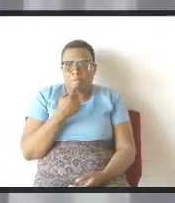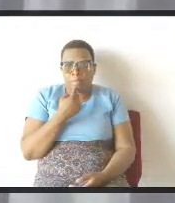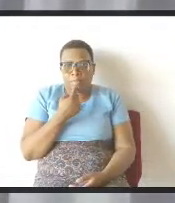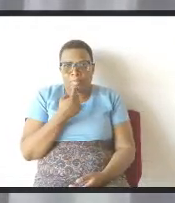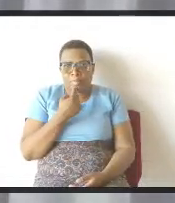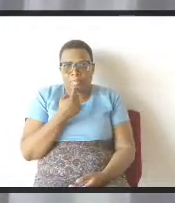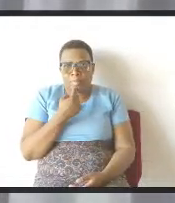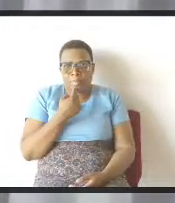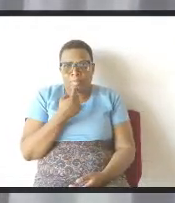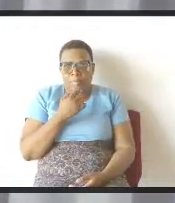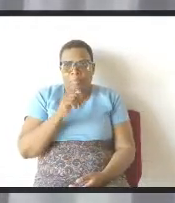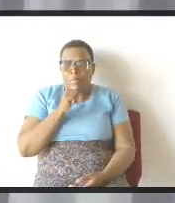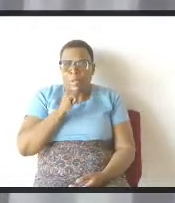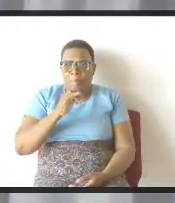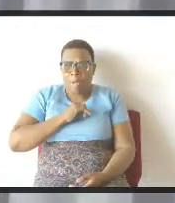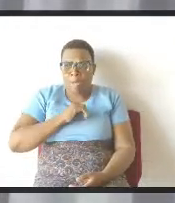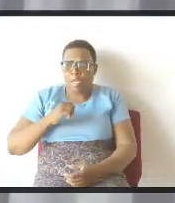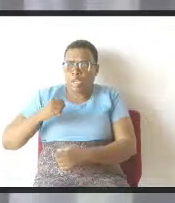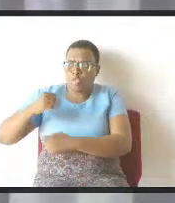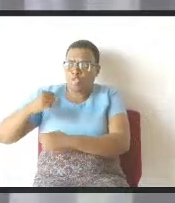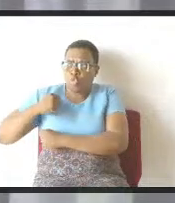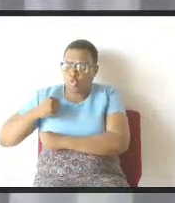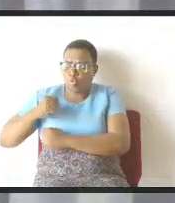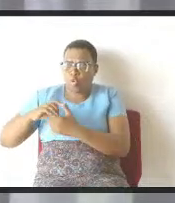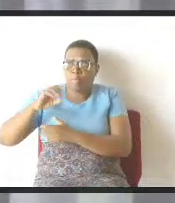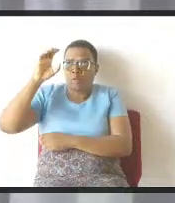am I a soldier of the cross,